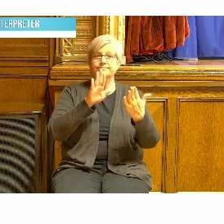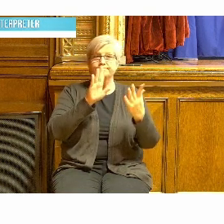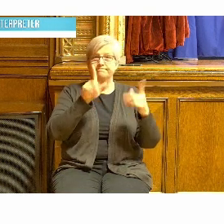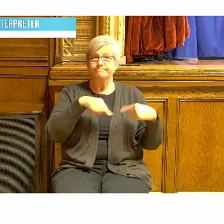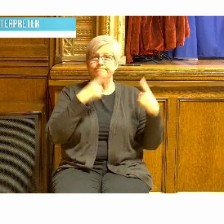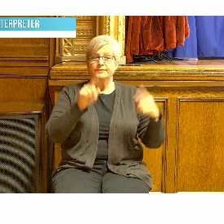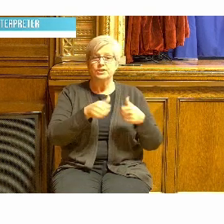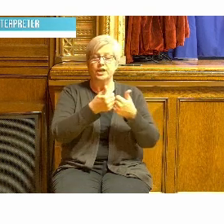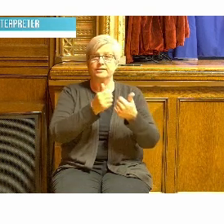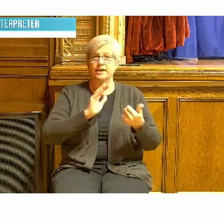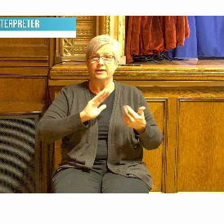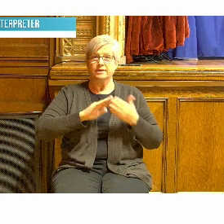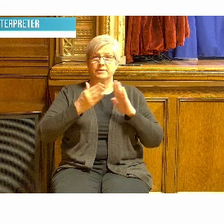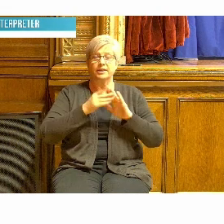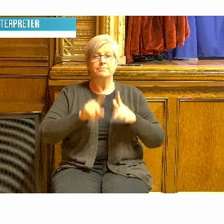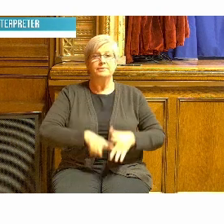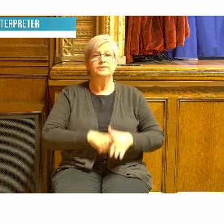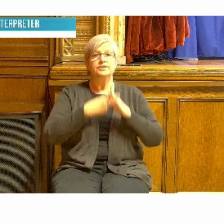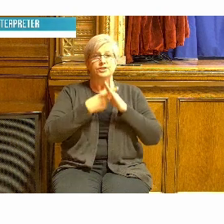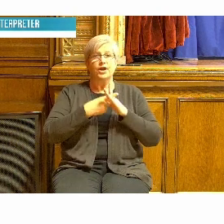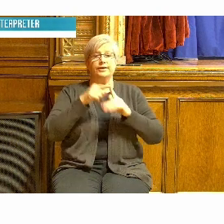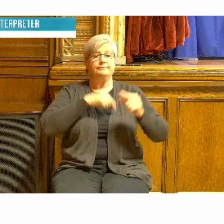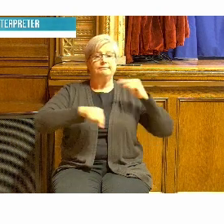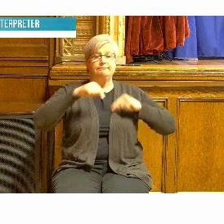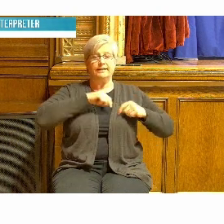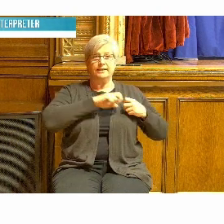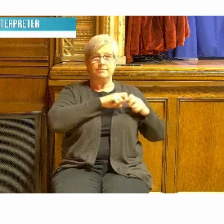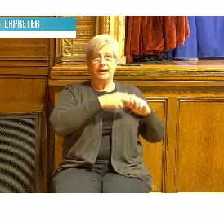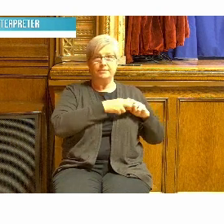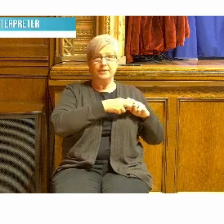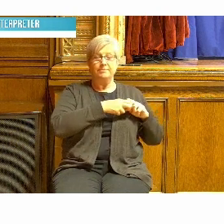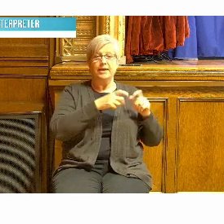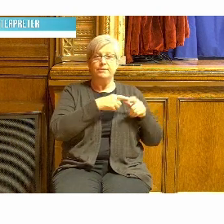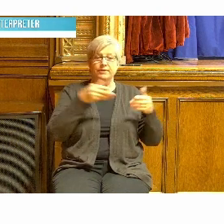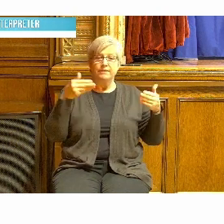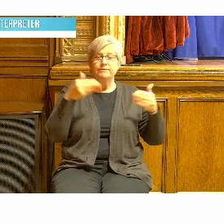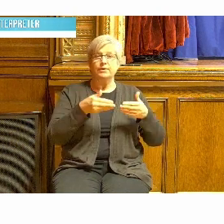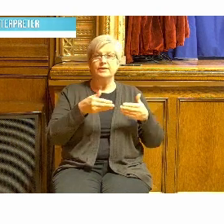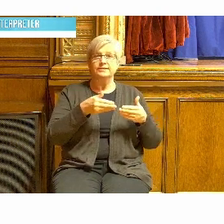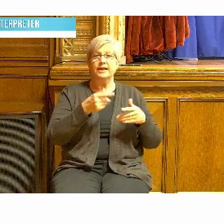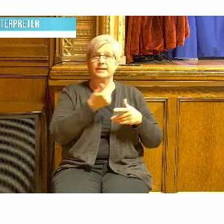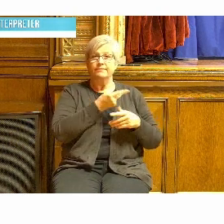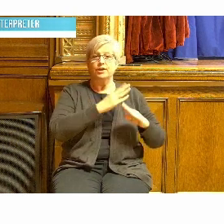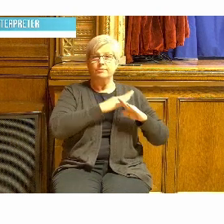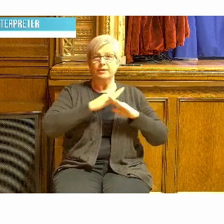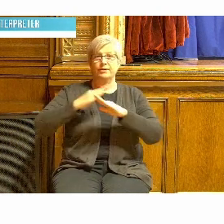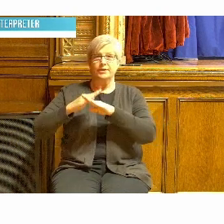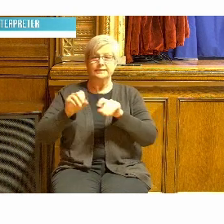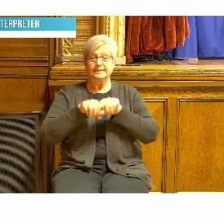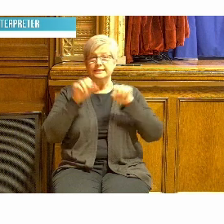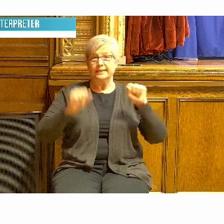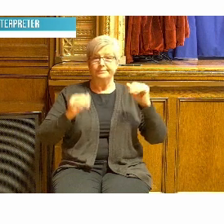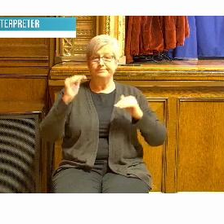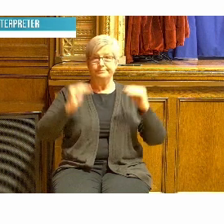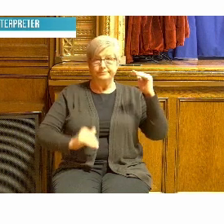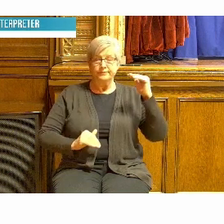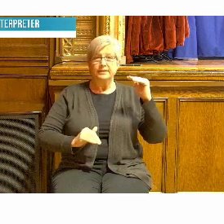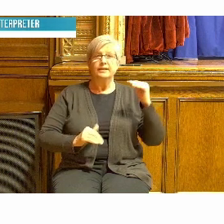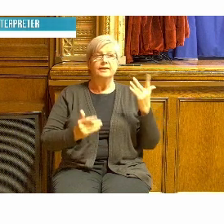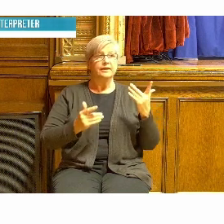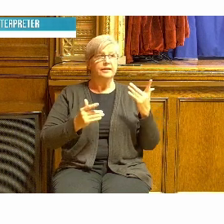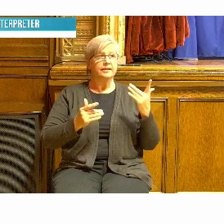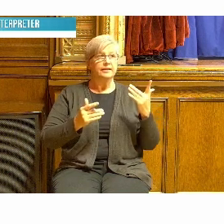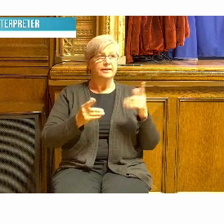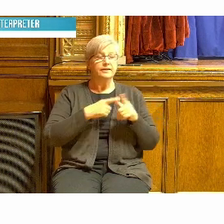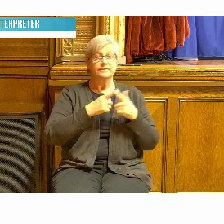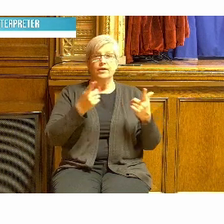challenges in our communities, we must start at the root of the problem. I want to bring sharp focus to a couple barriers and systemic inequalities, policing and